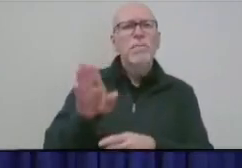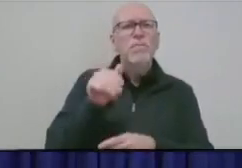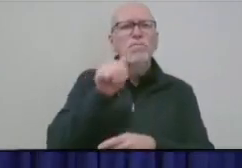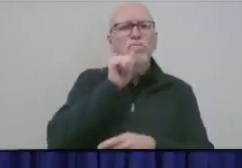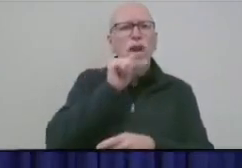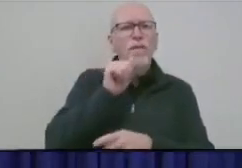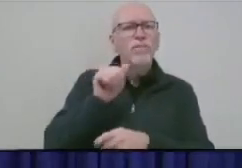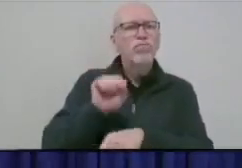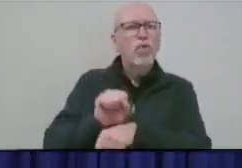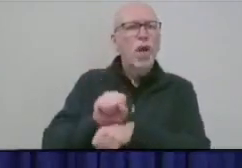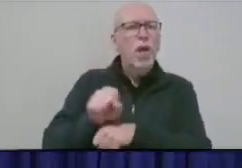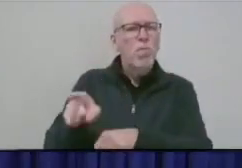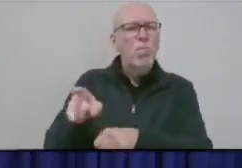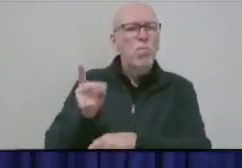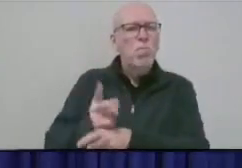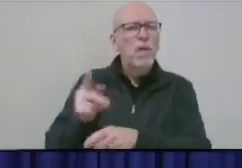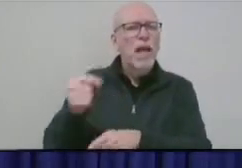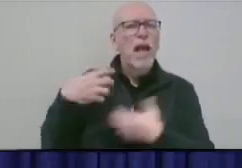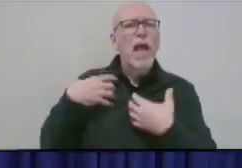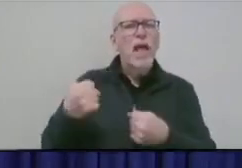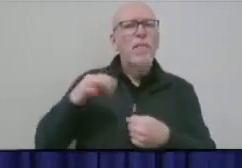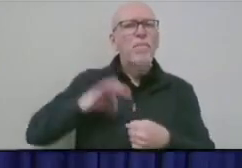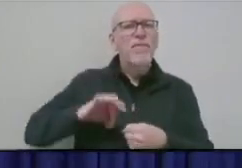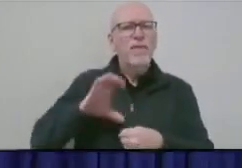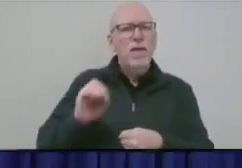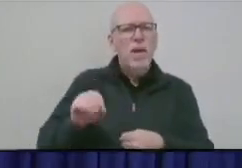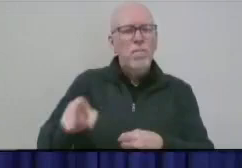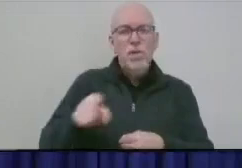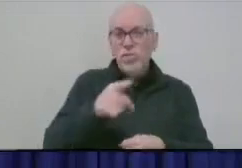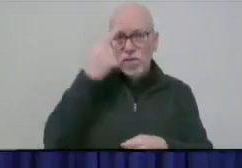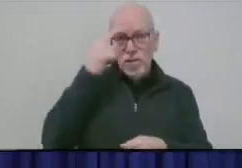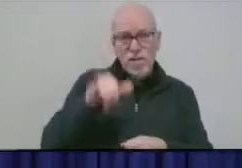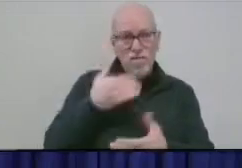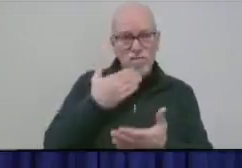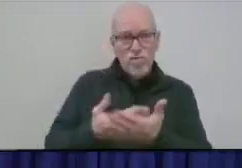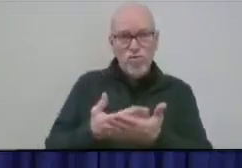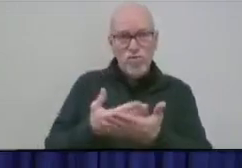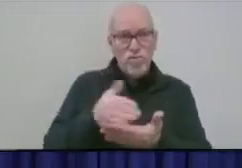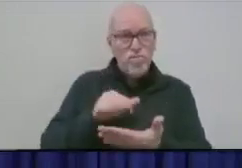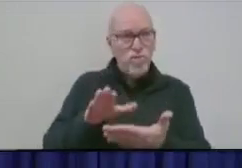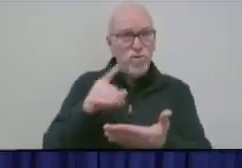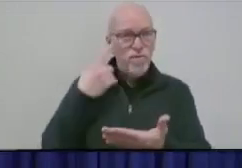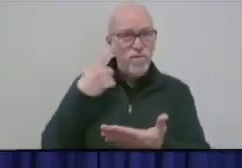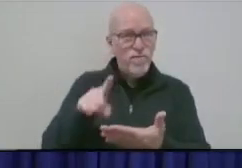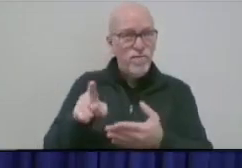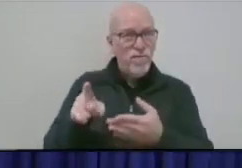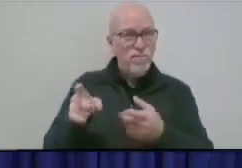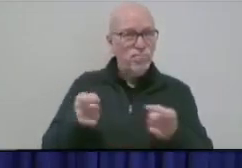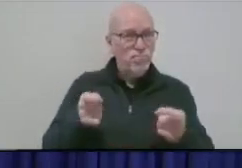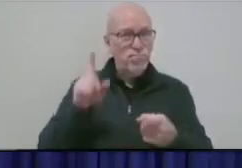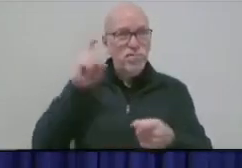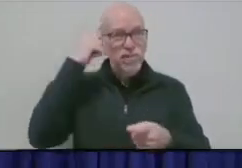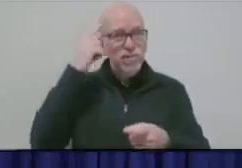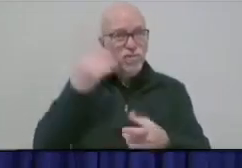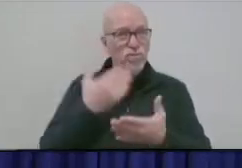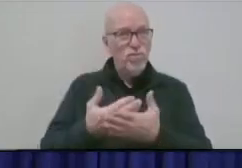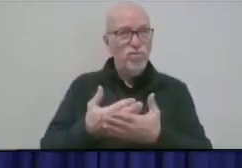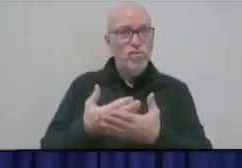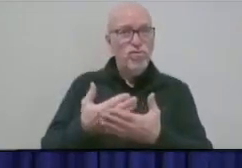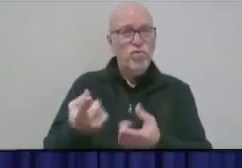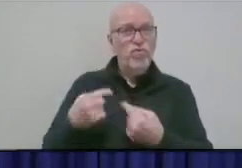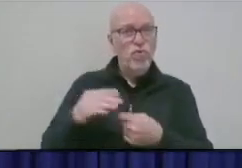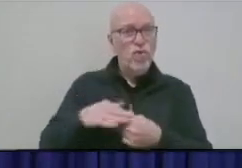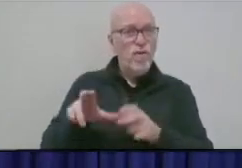job at a health benefits company. Do you think that's a good approach to governance and a good return on the investment